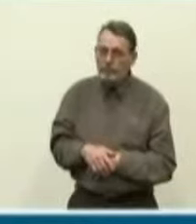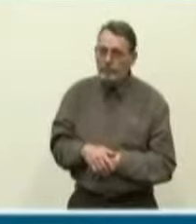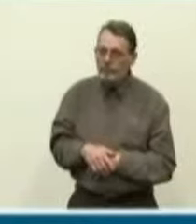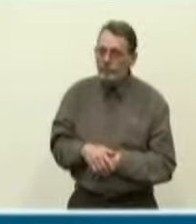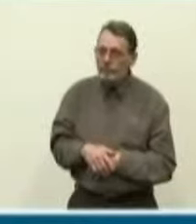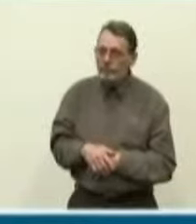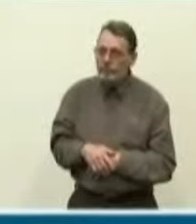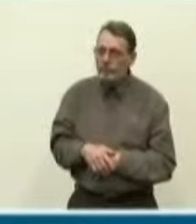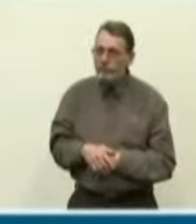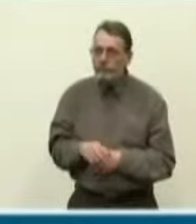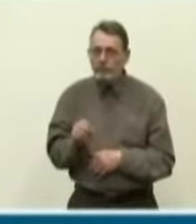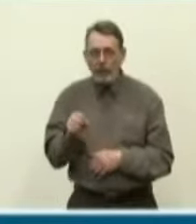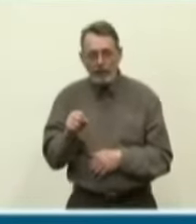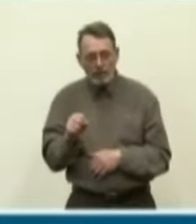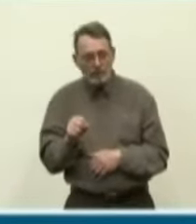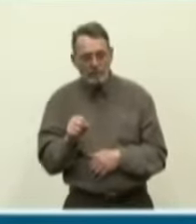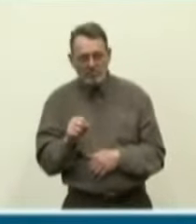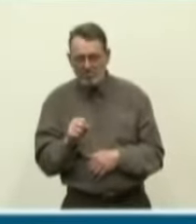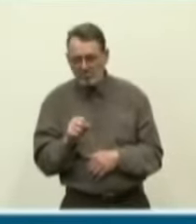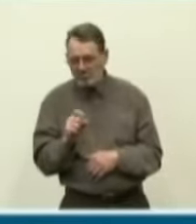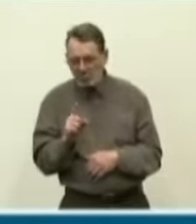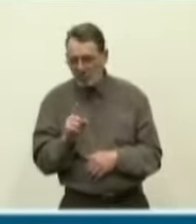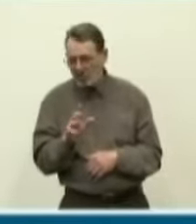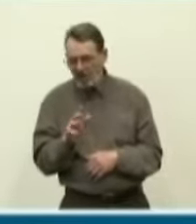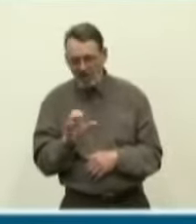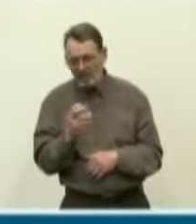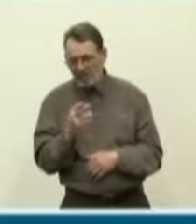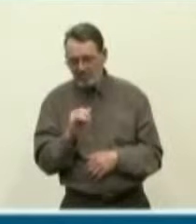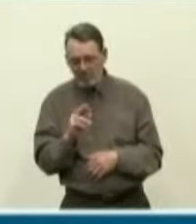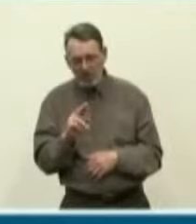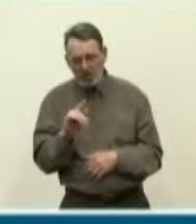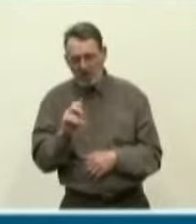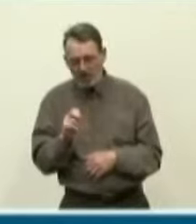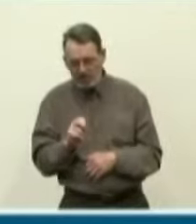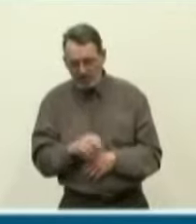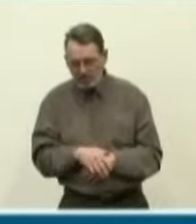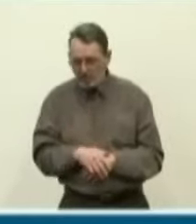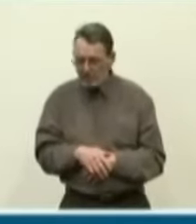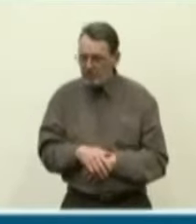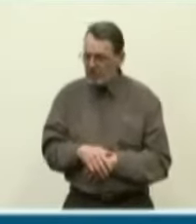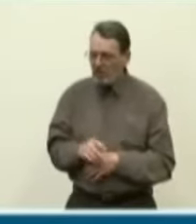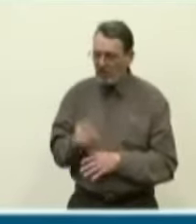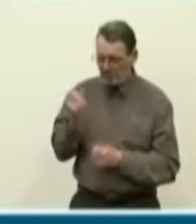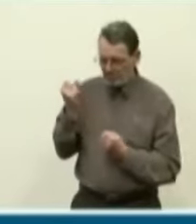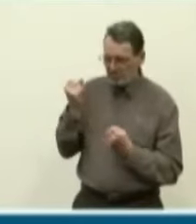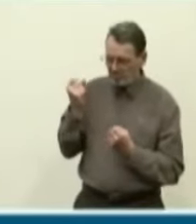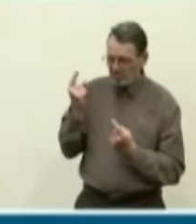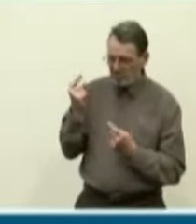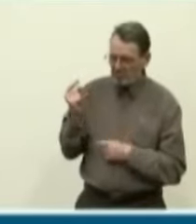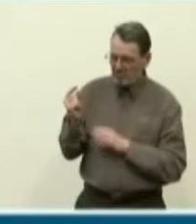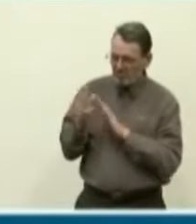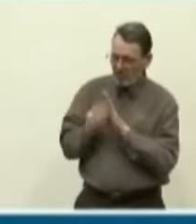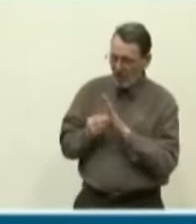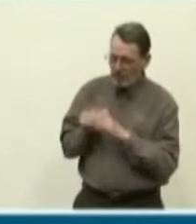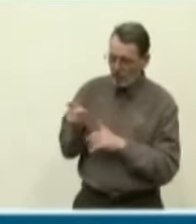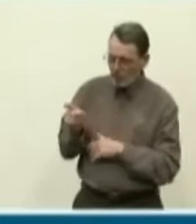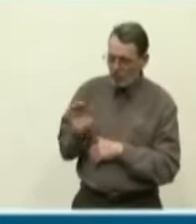43 seconds. Yeah, Adam 15 Charlie on 2. We're 98 as well. Adam 15 Charlie, copy.